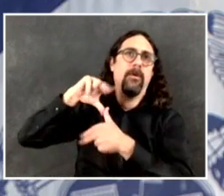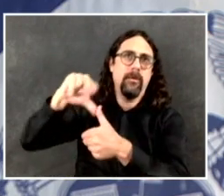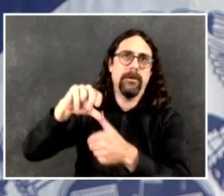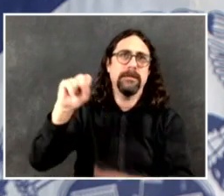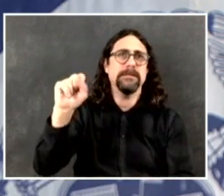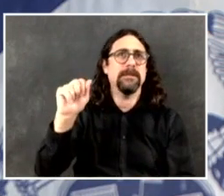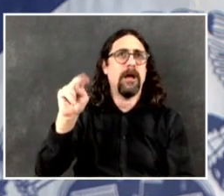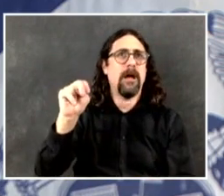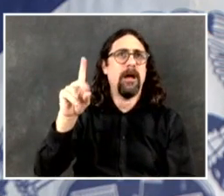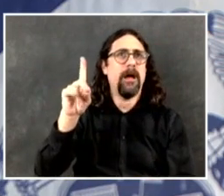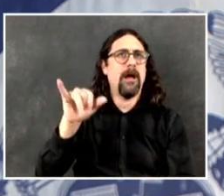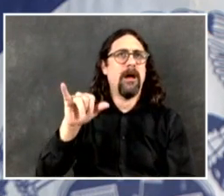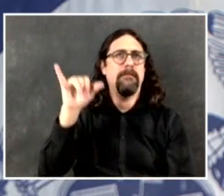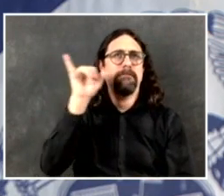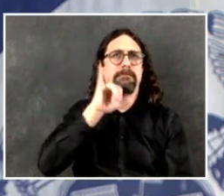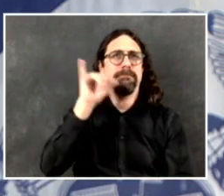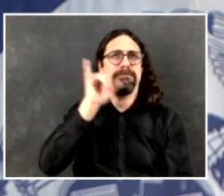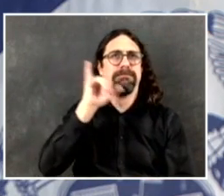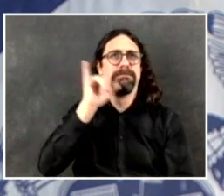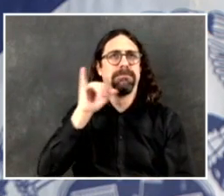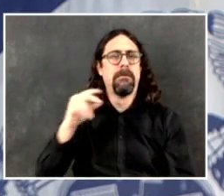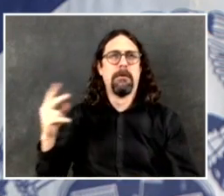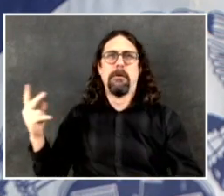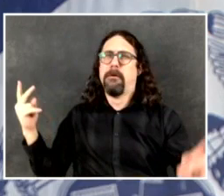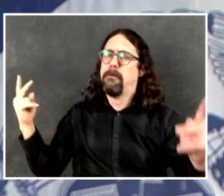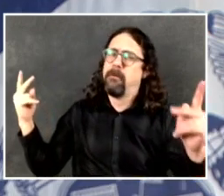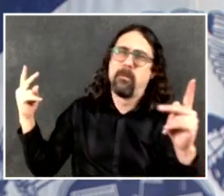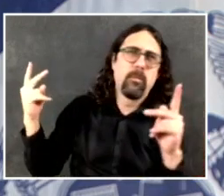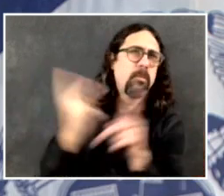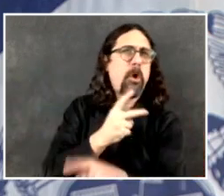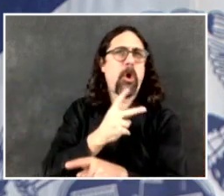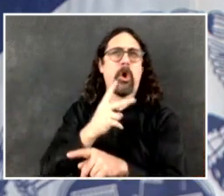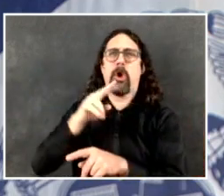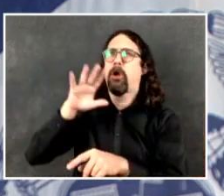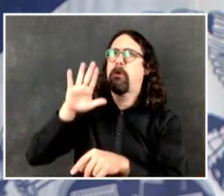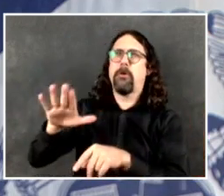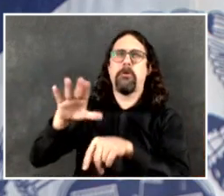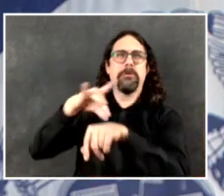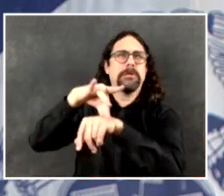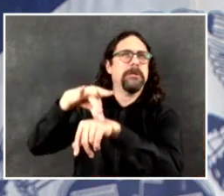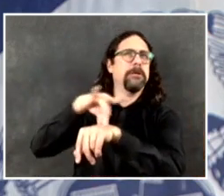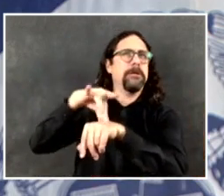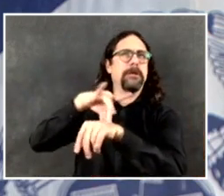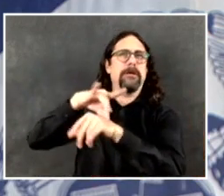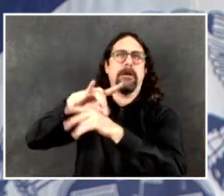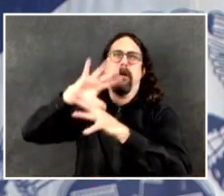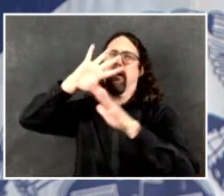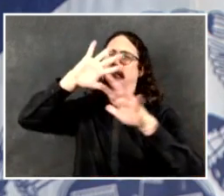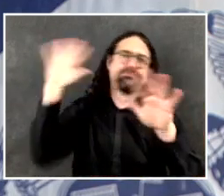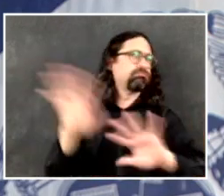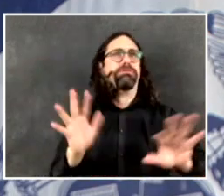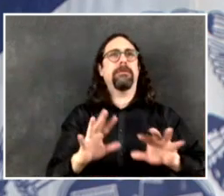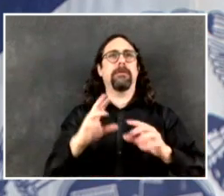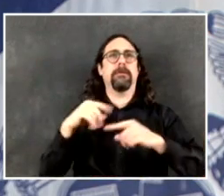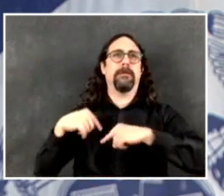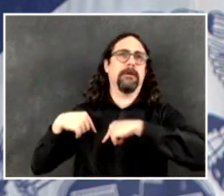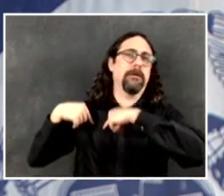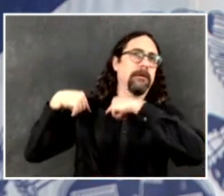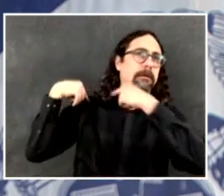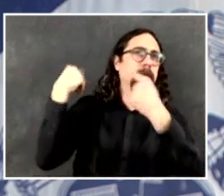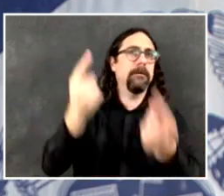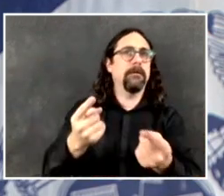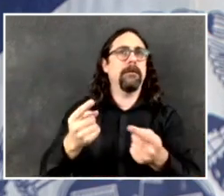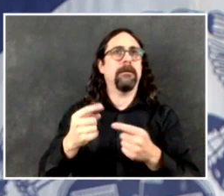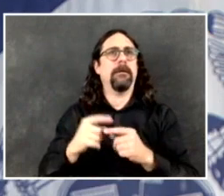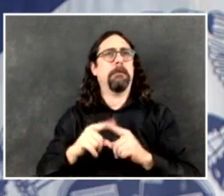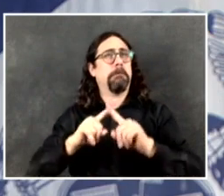extraordinary efforts at the grassroots to help each other just in the hours immediately after the storm hit, the way people came together and